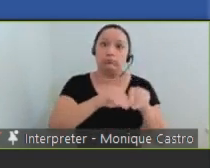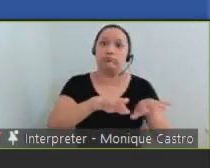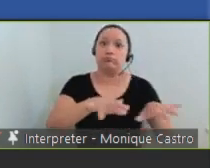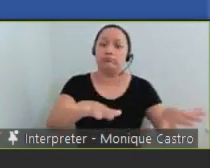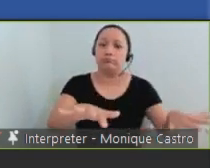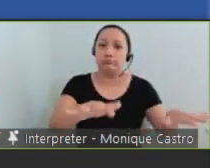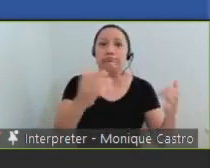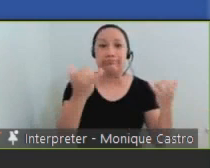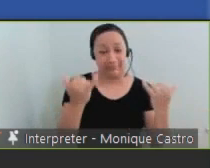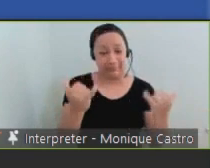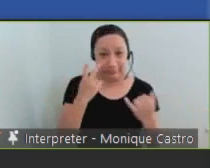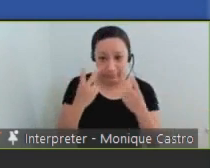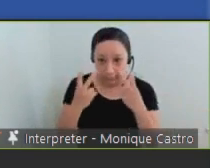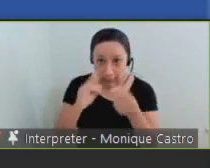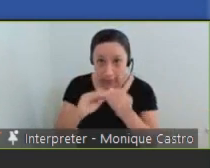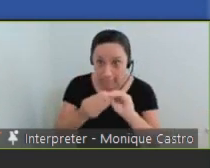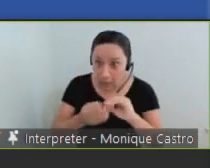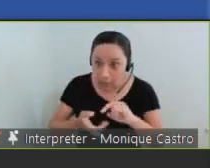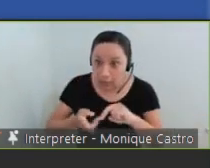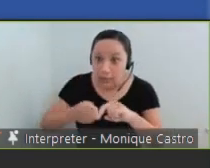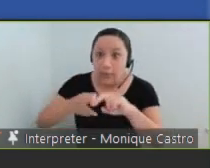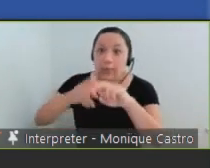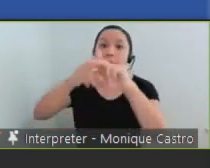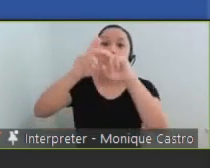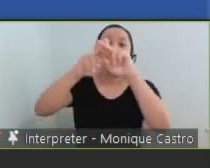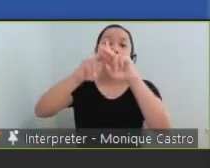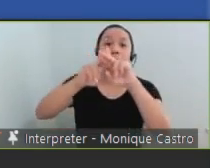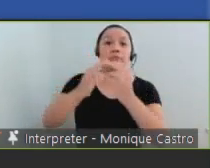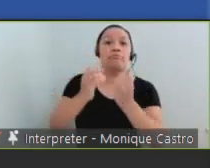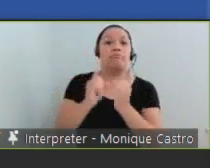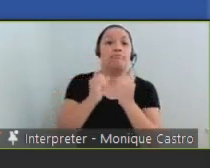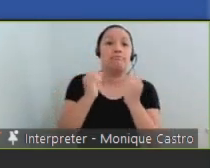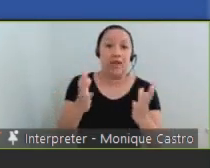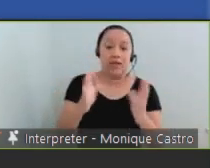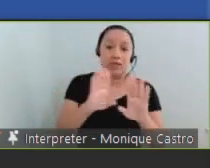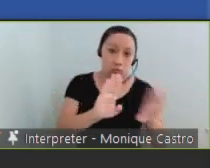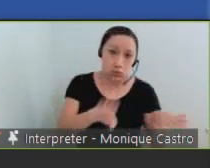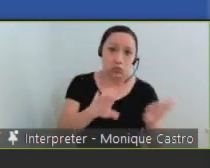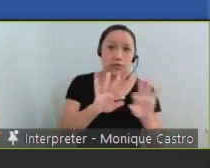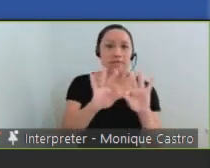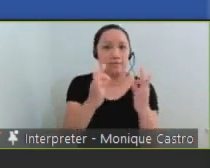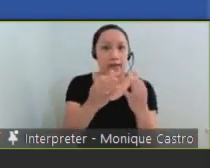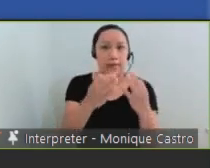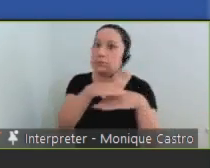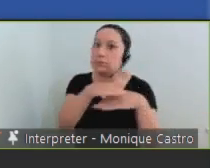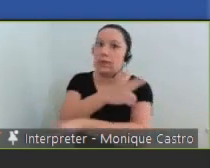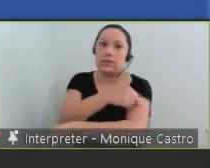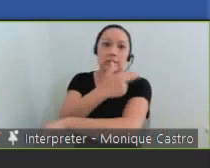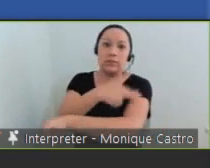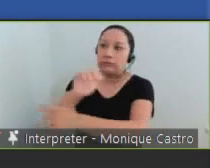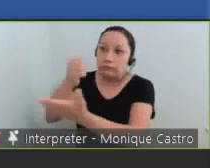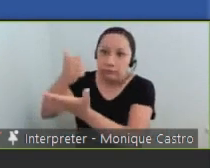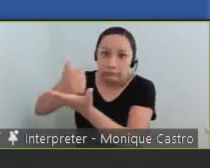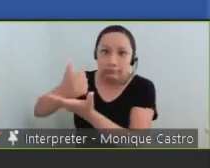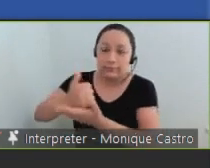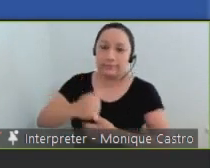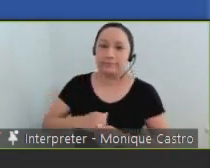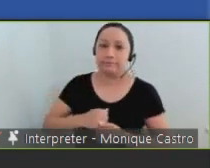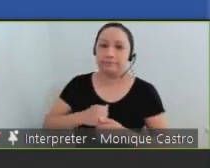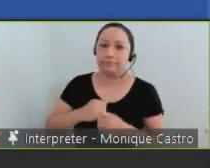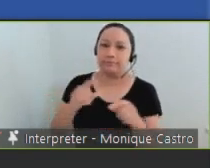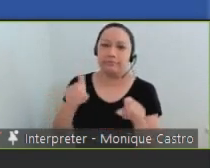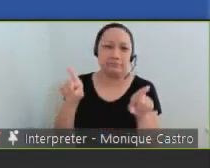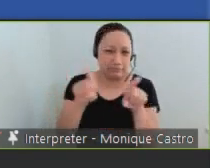and severe RSV season, leading to huge numbers of children and families seeking our help. As Dr. Hurley